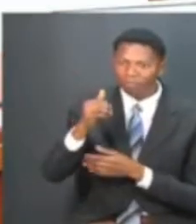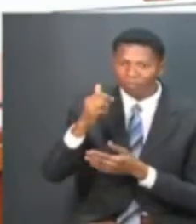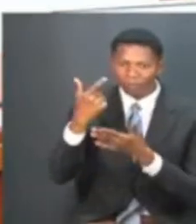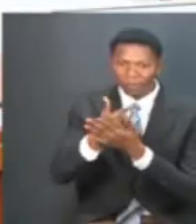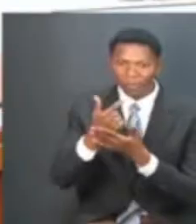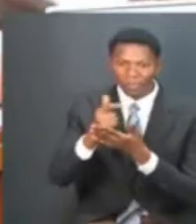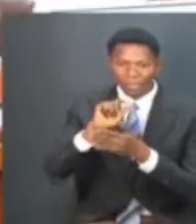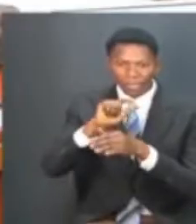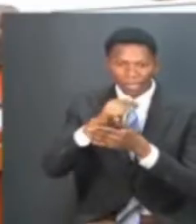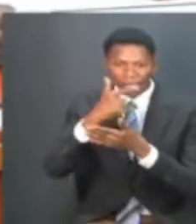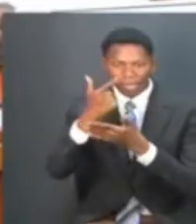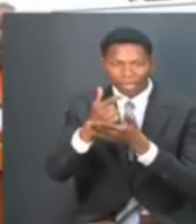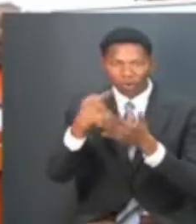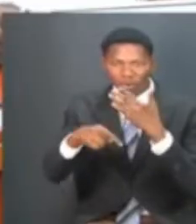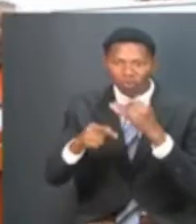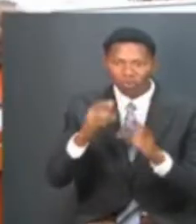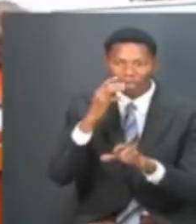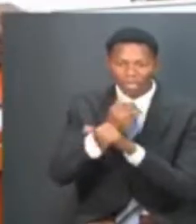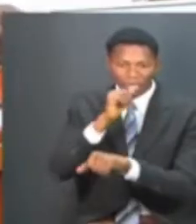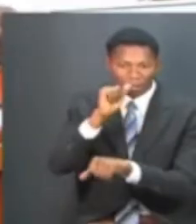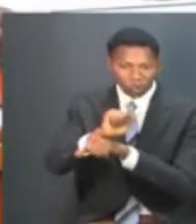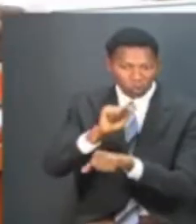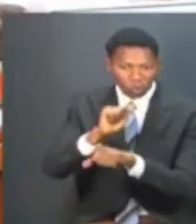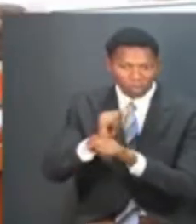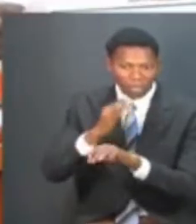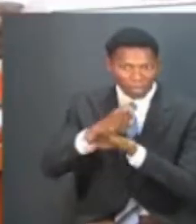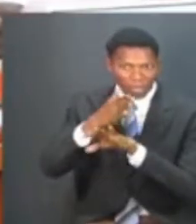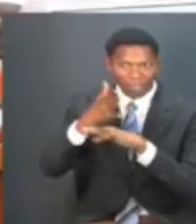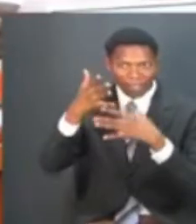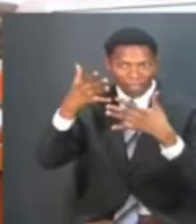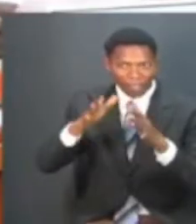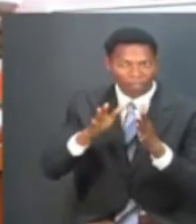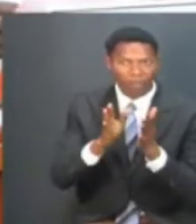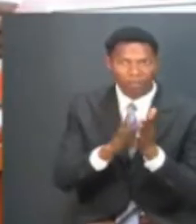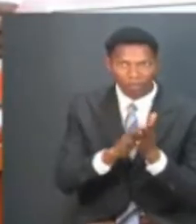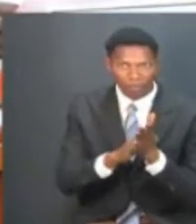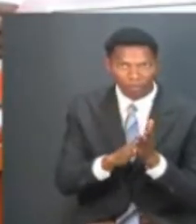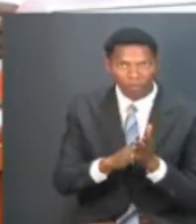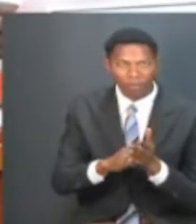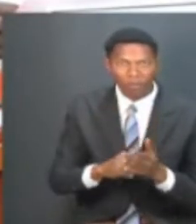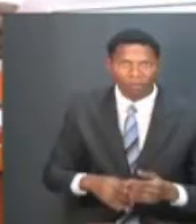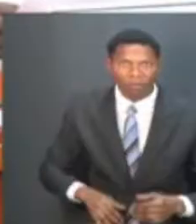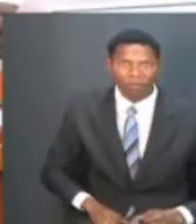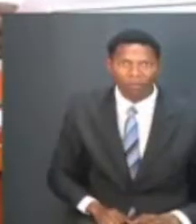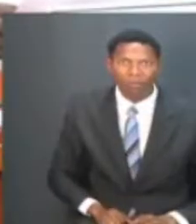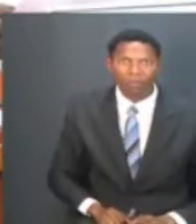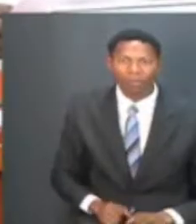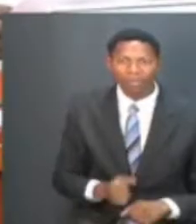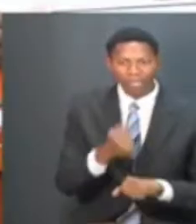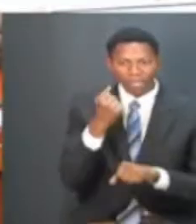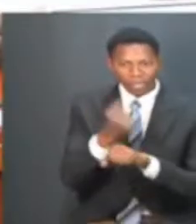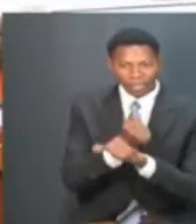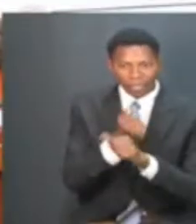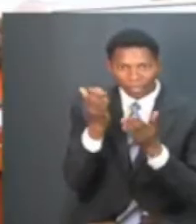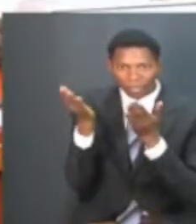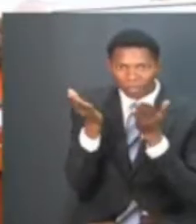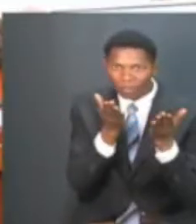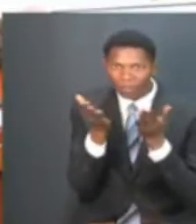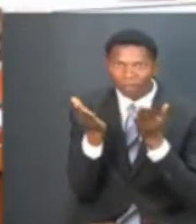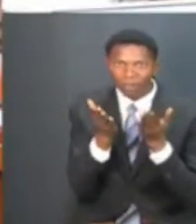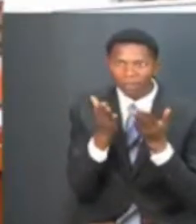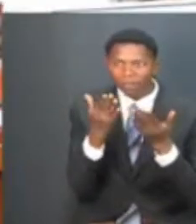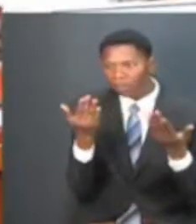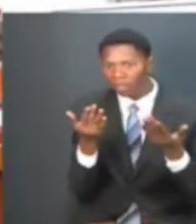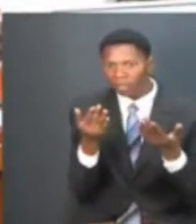secure employment within a year of graduation. Besides, the statistical service